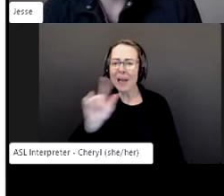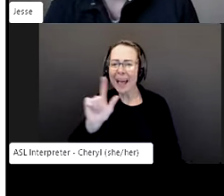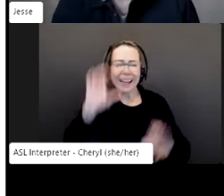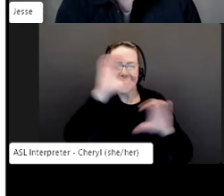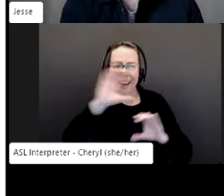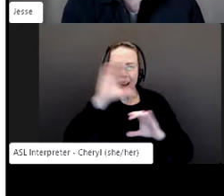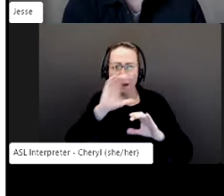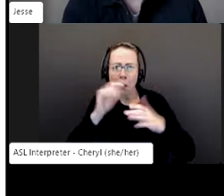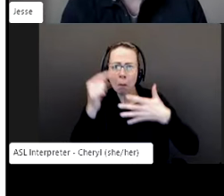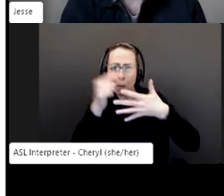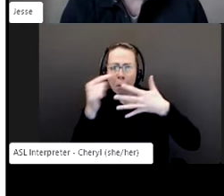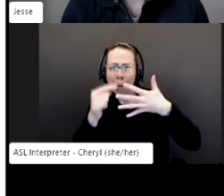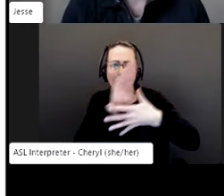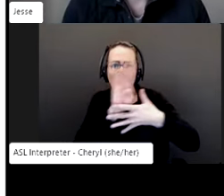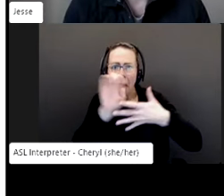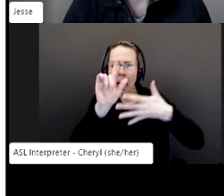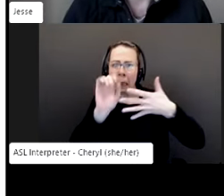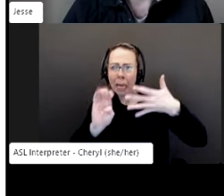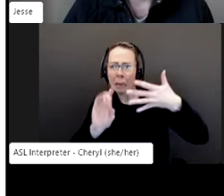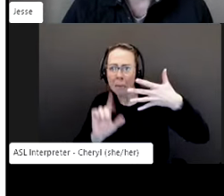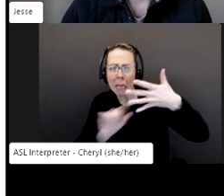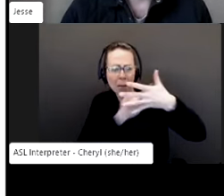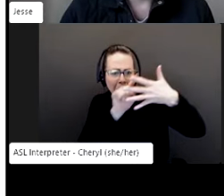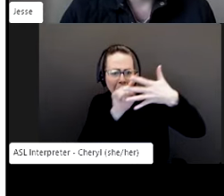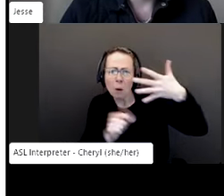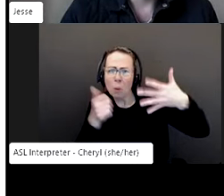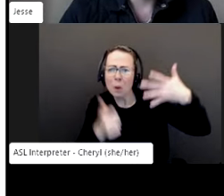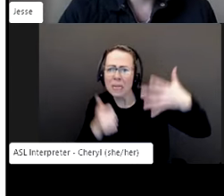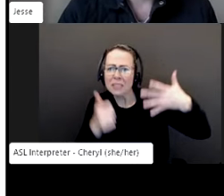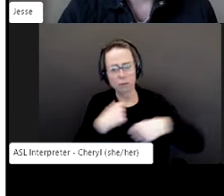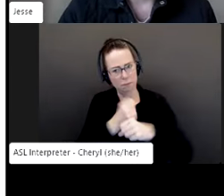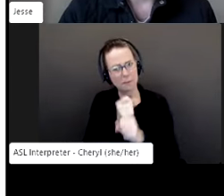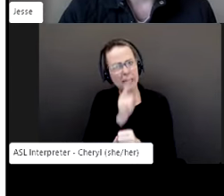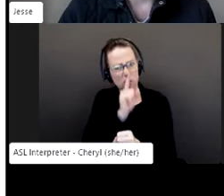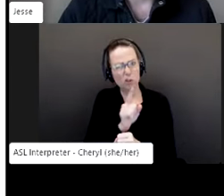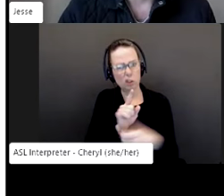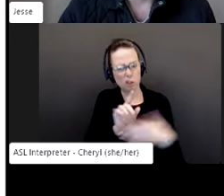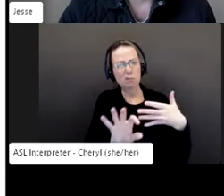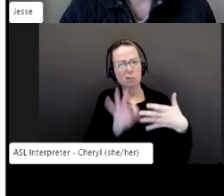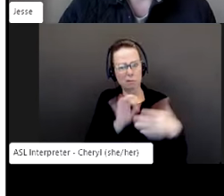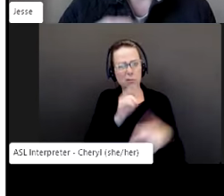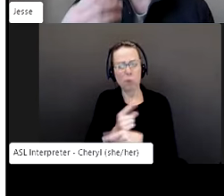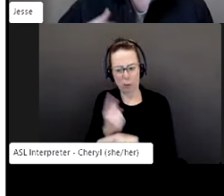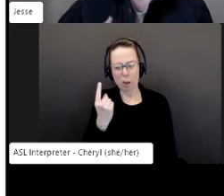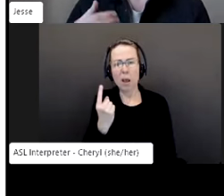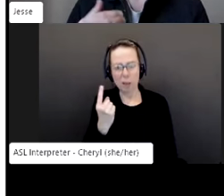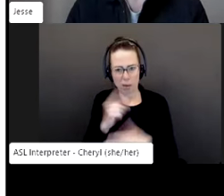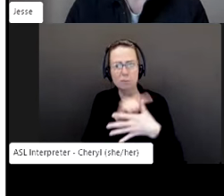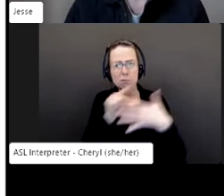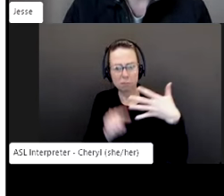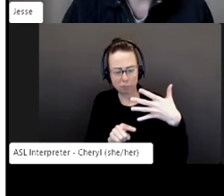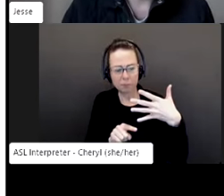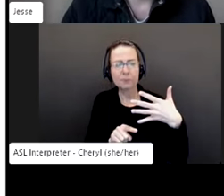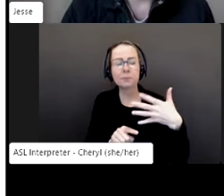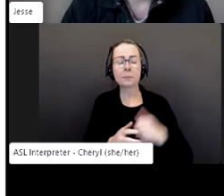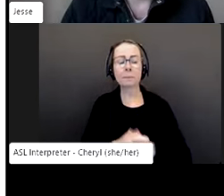that. Just you want to make sure that you're getting the right organization. And whenever you go to select that, there would actually